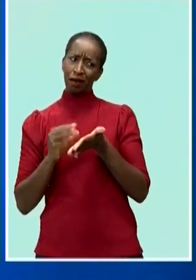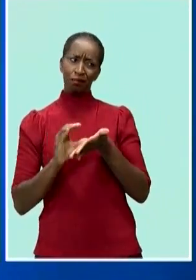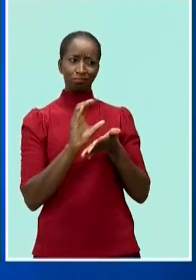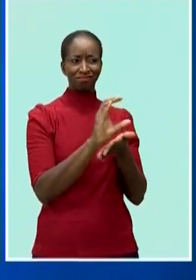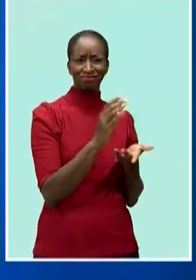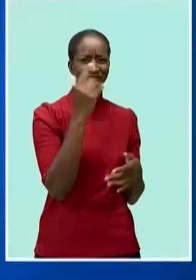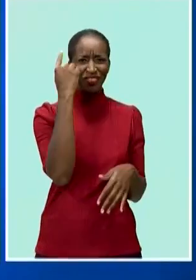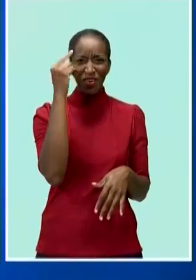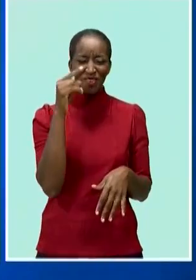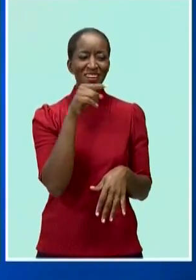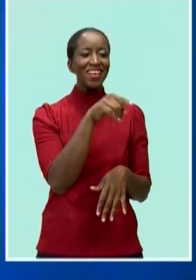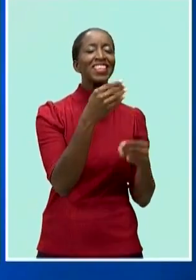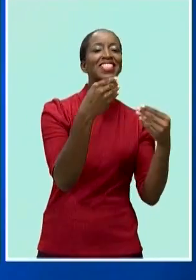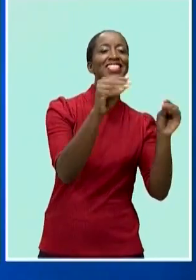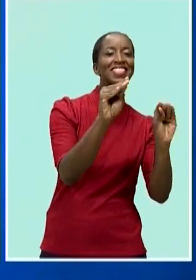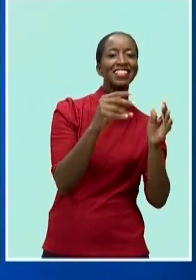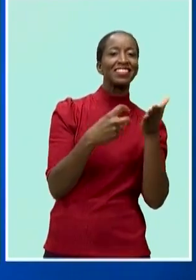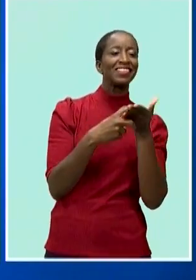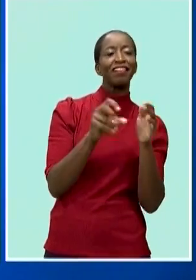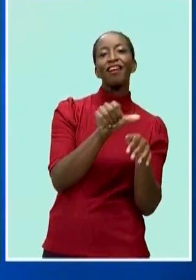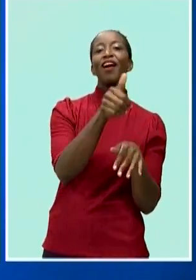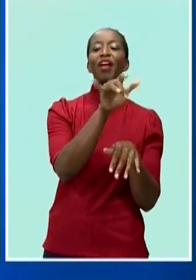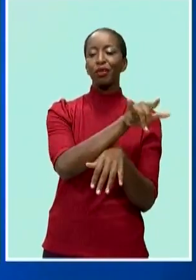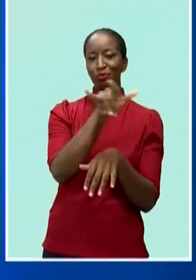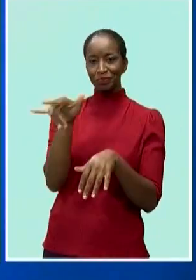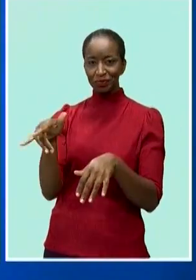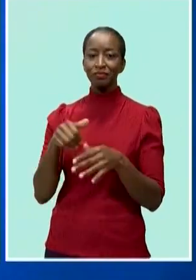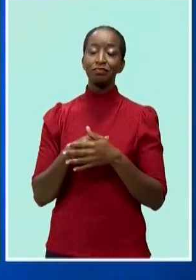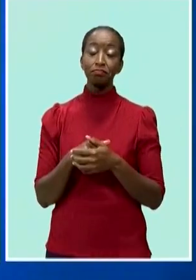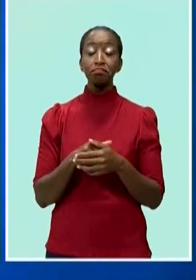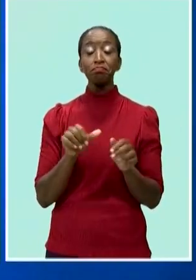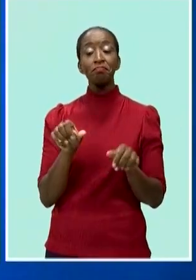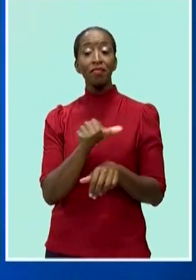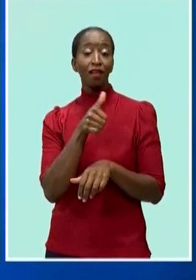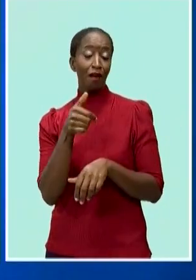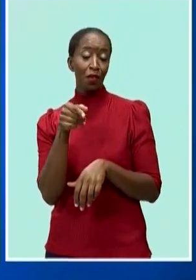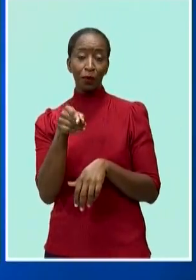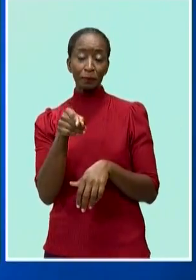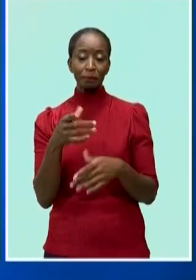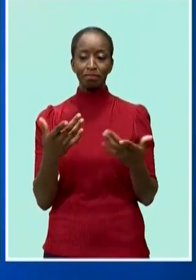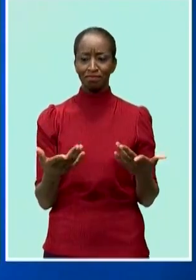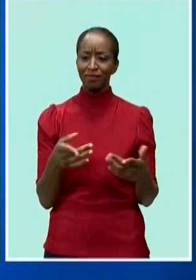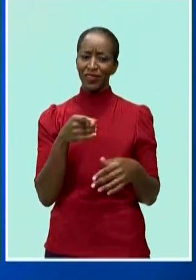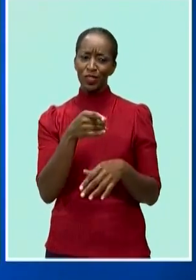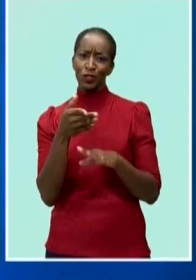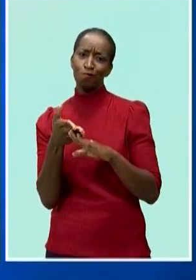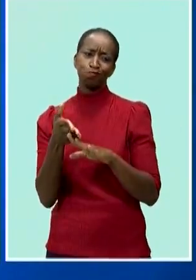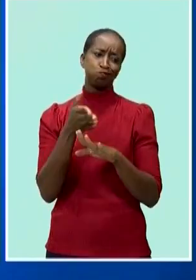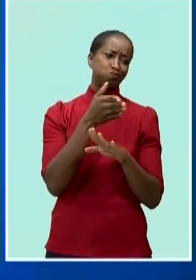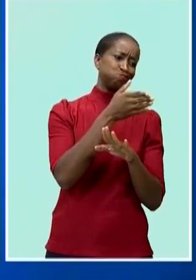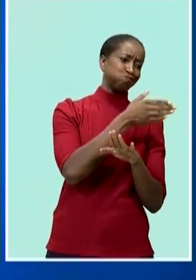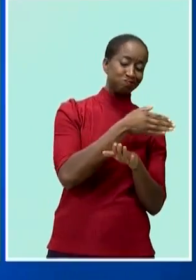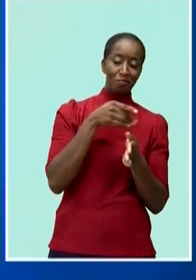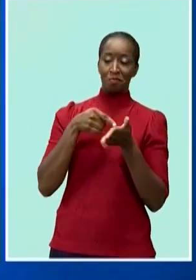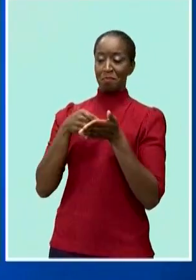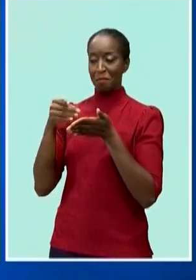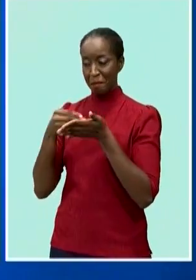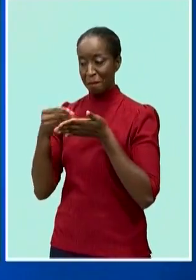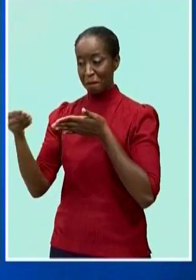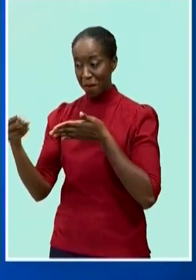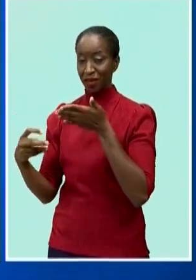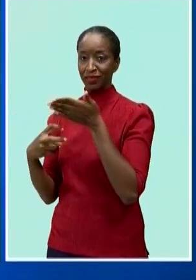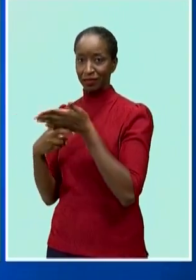didn't leave anything to chance, arriving days in advance. She says if you're organized, you should have booked the flight as early as